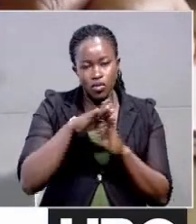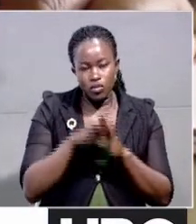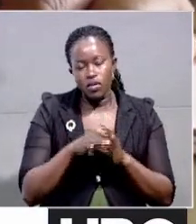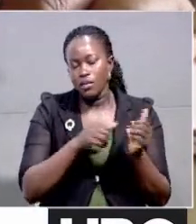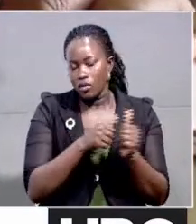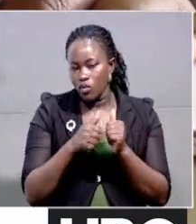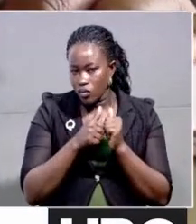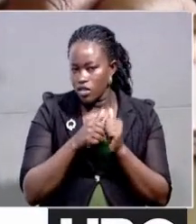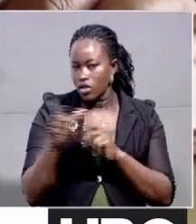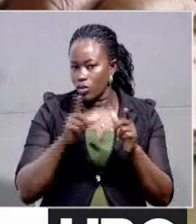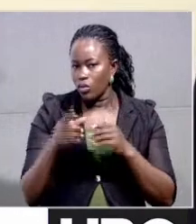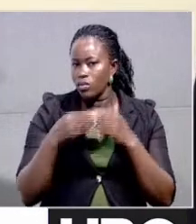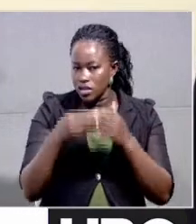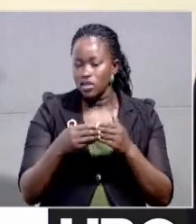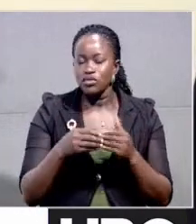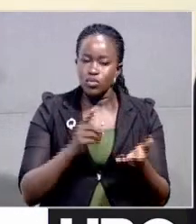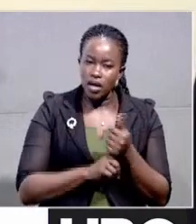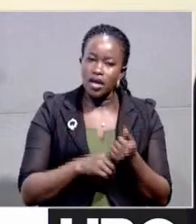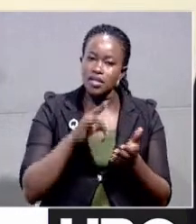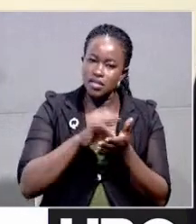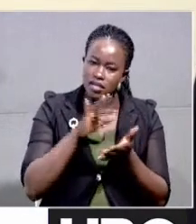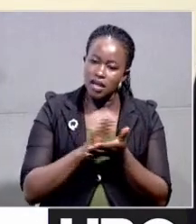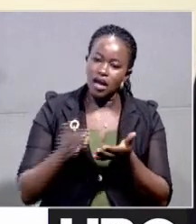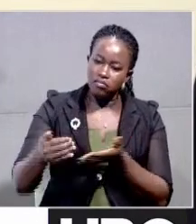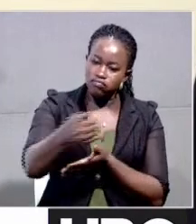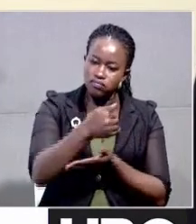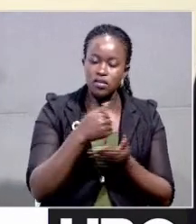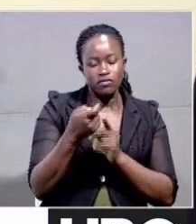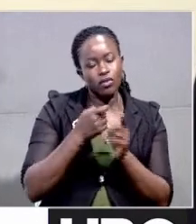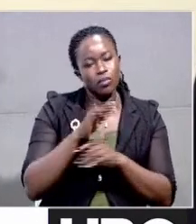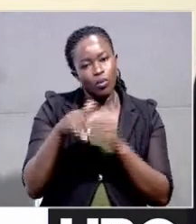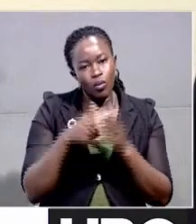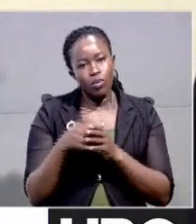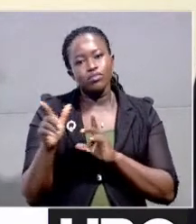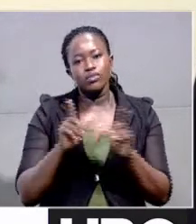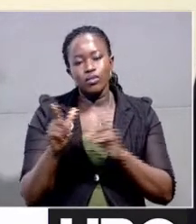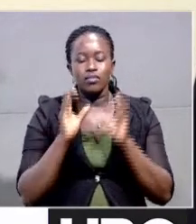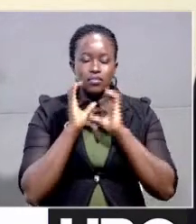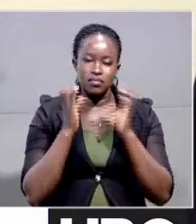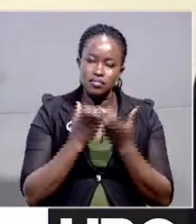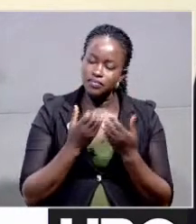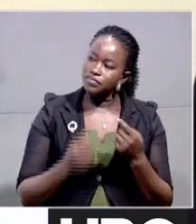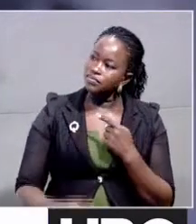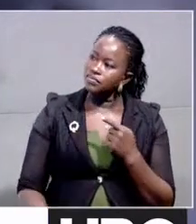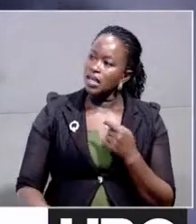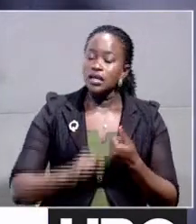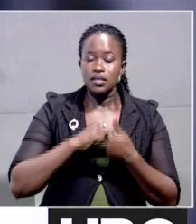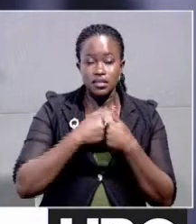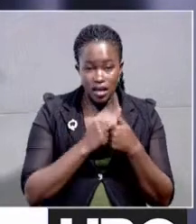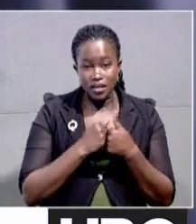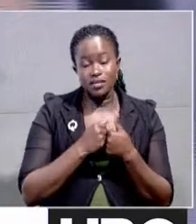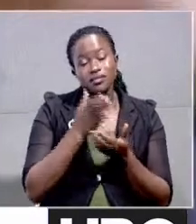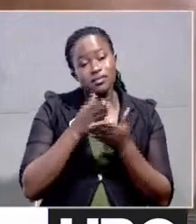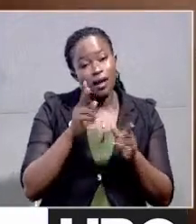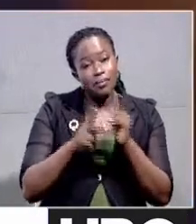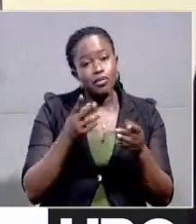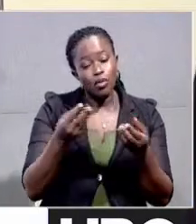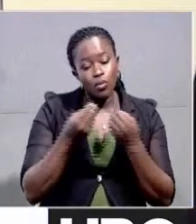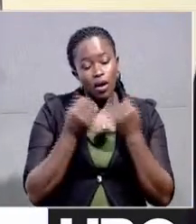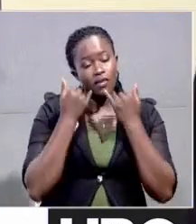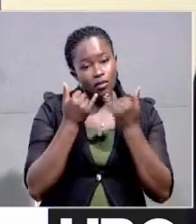data from all local communities. We get some challenges from some people giving wrong information. So